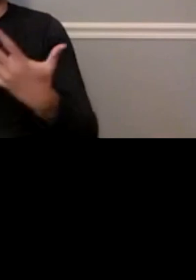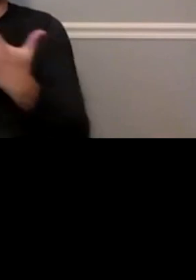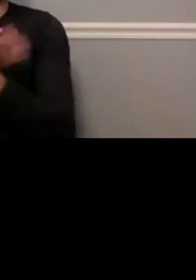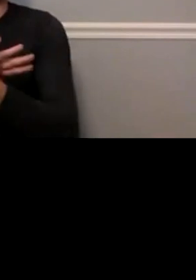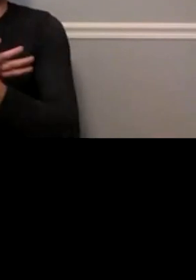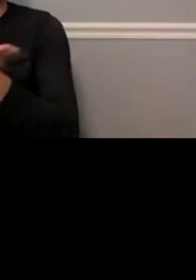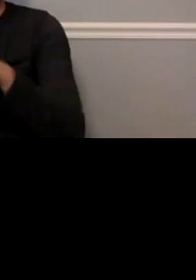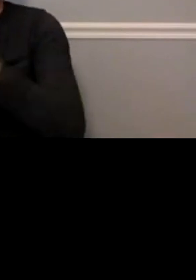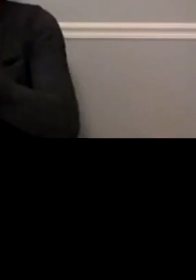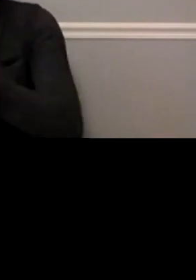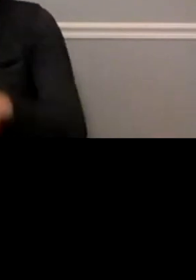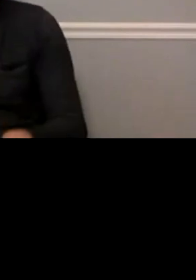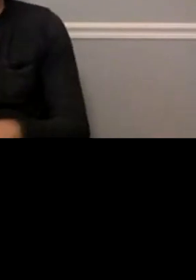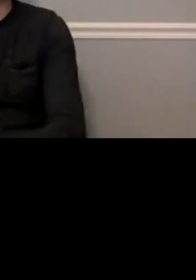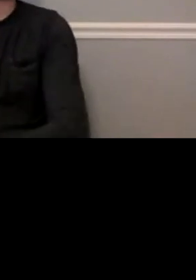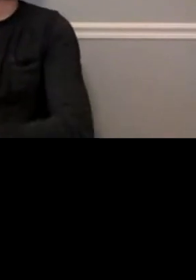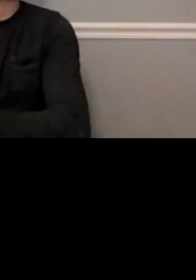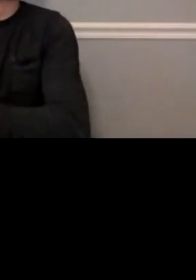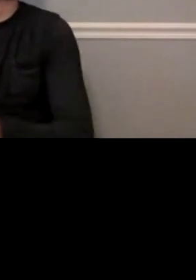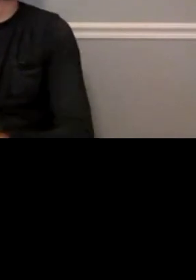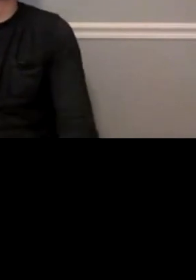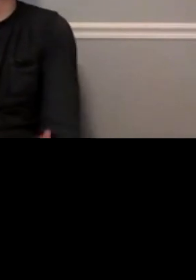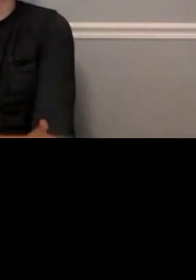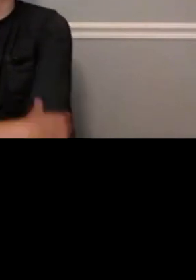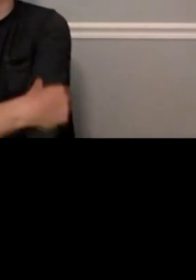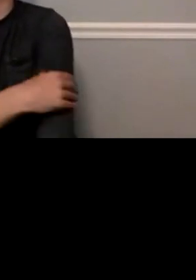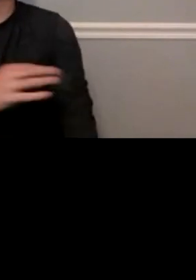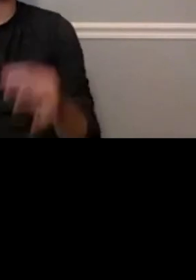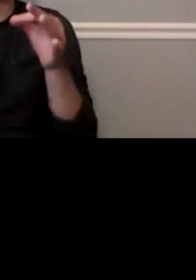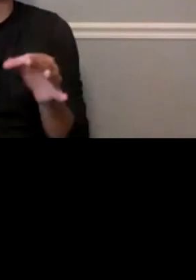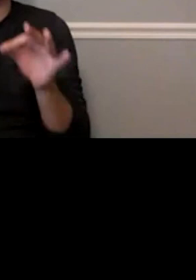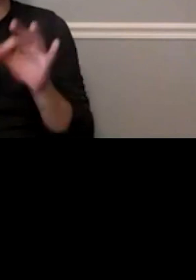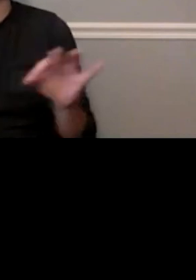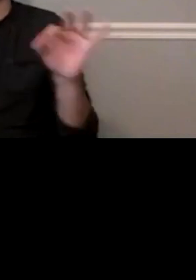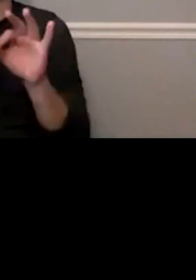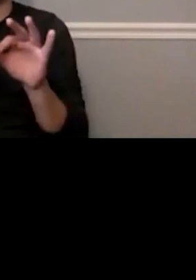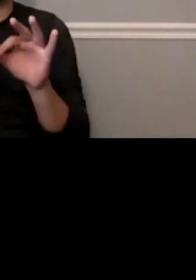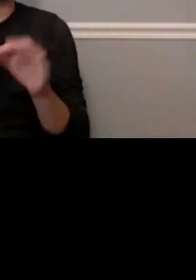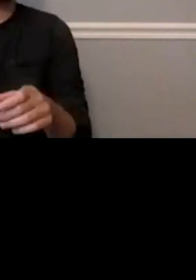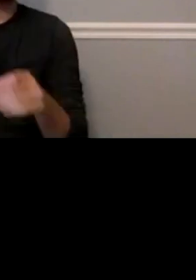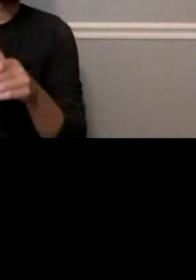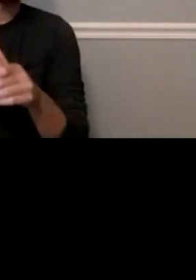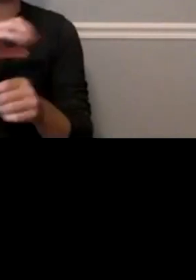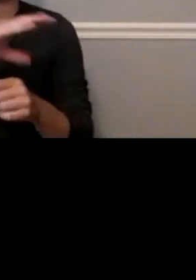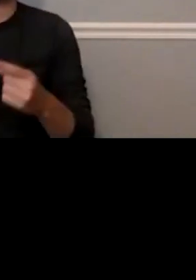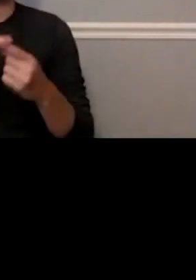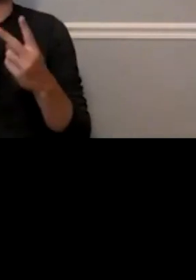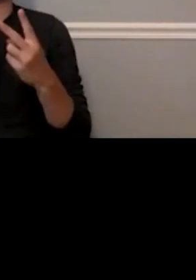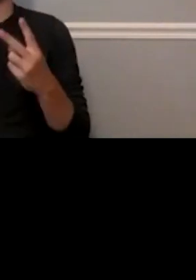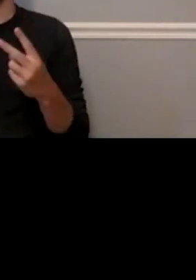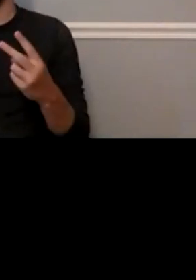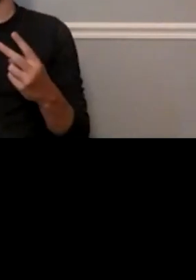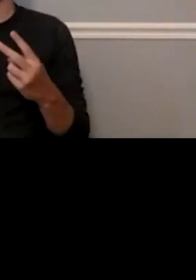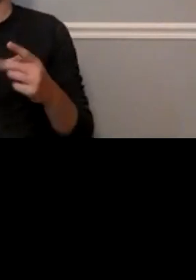is definitely an important factor always to keep in mind, and actually to come up with different measures that might